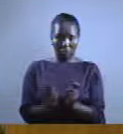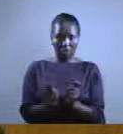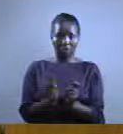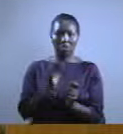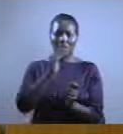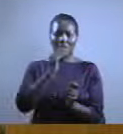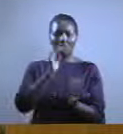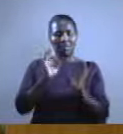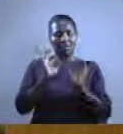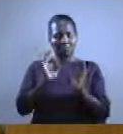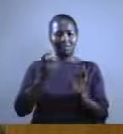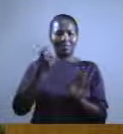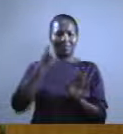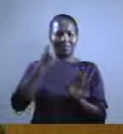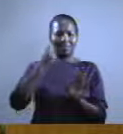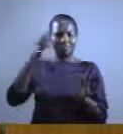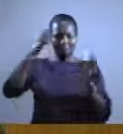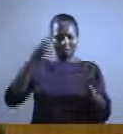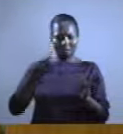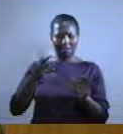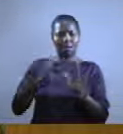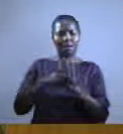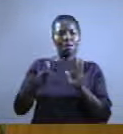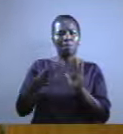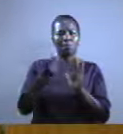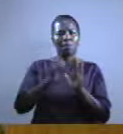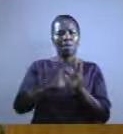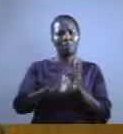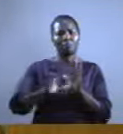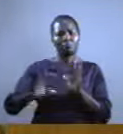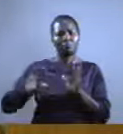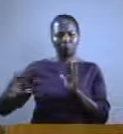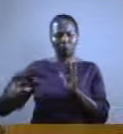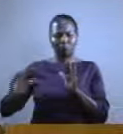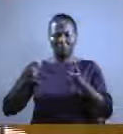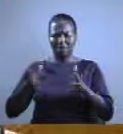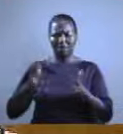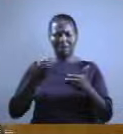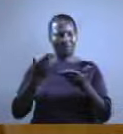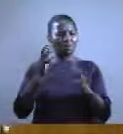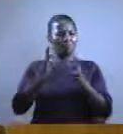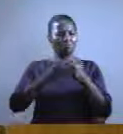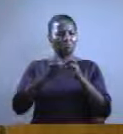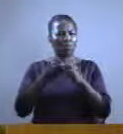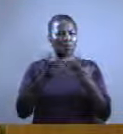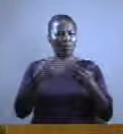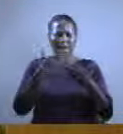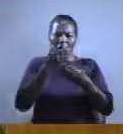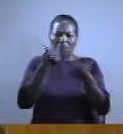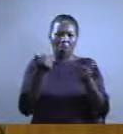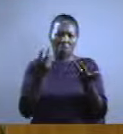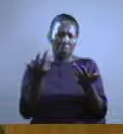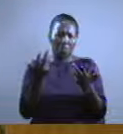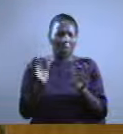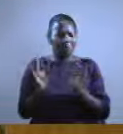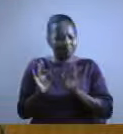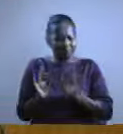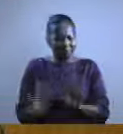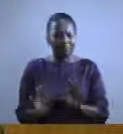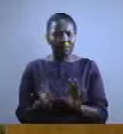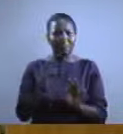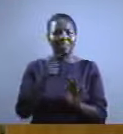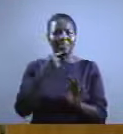and accelerate the adjudication processes. So I don't know where is the problem with the DA, particularly for